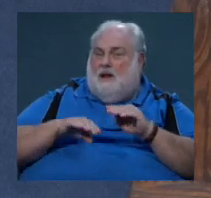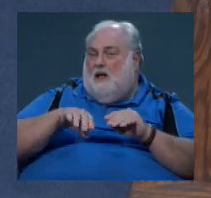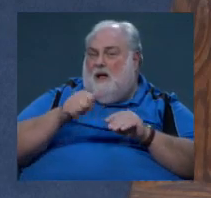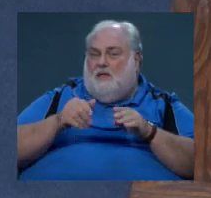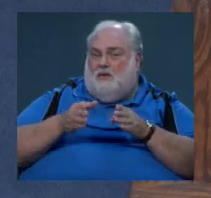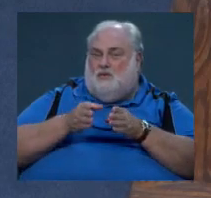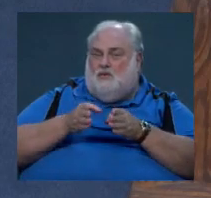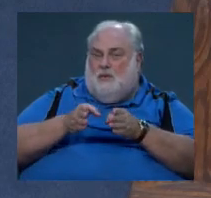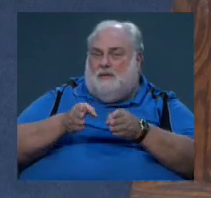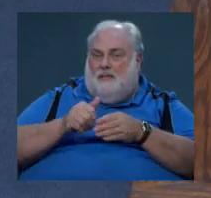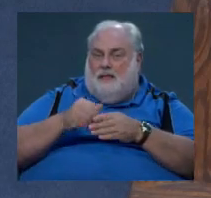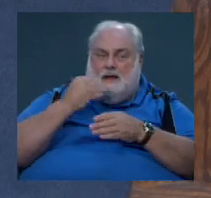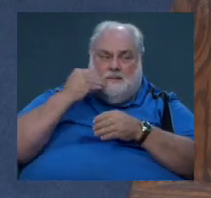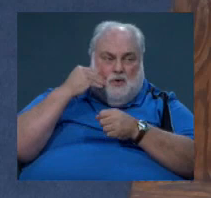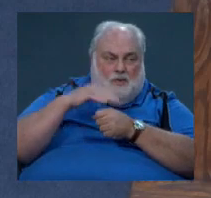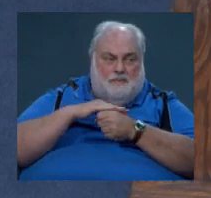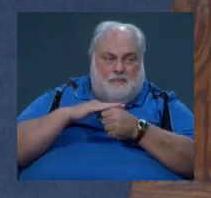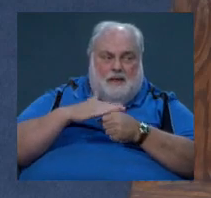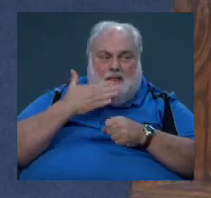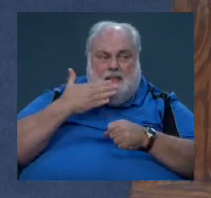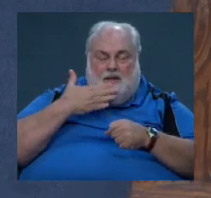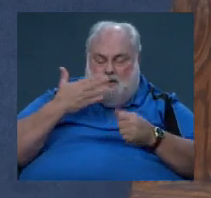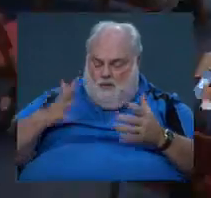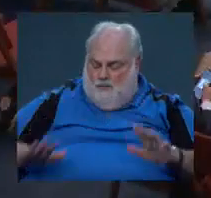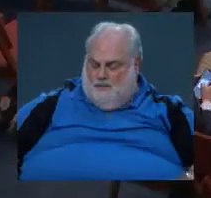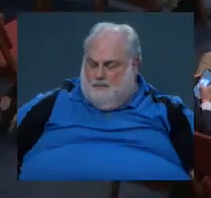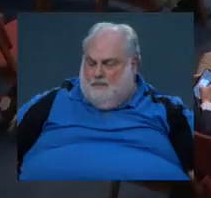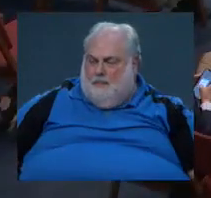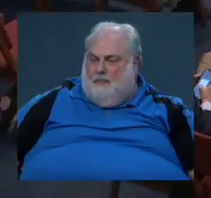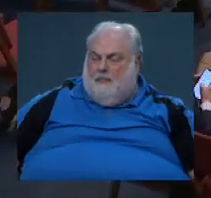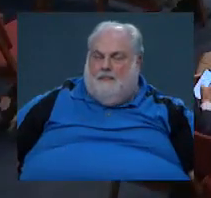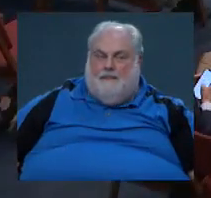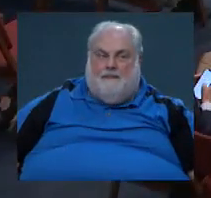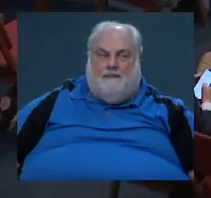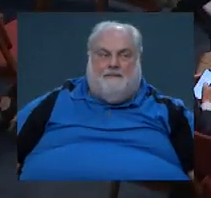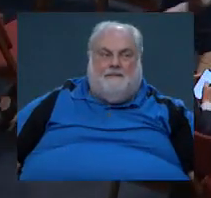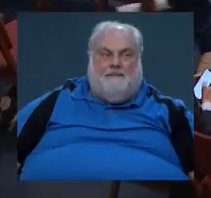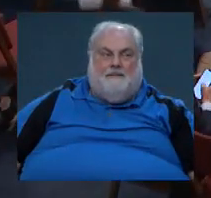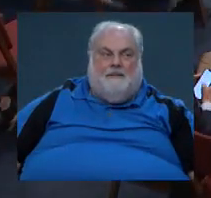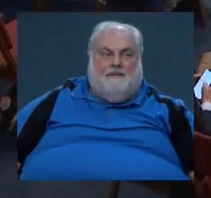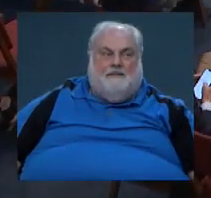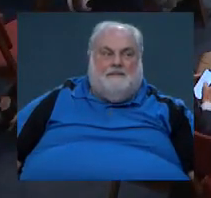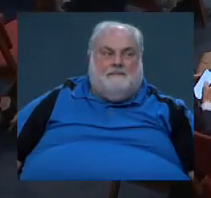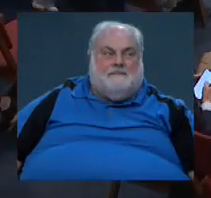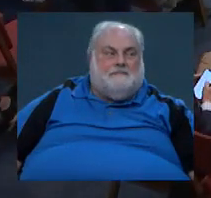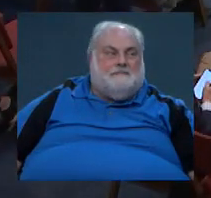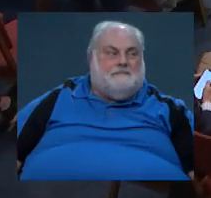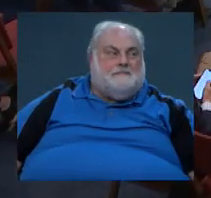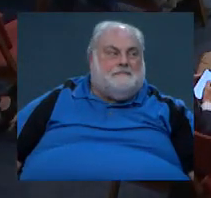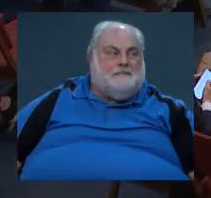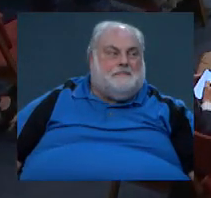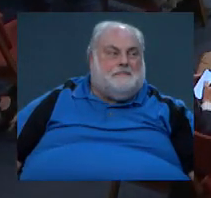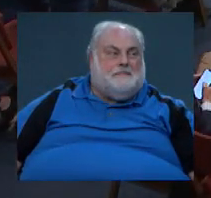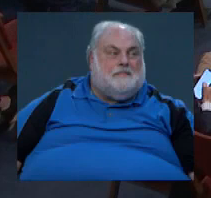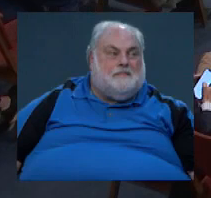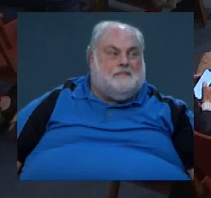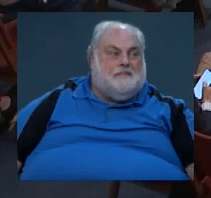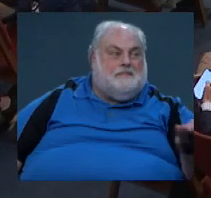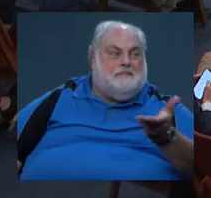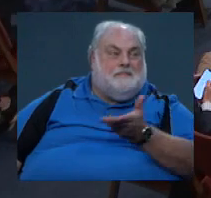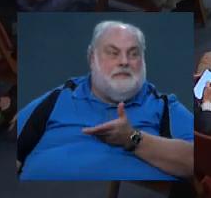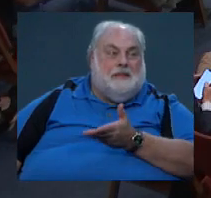in the neighborhood. Thank you. Thank you, commissioners. No, we timed up. Commissioners.